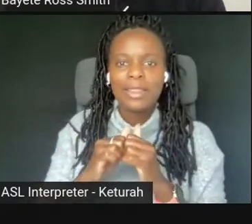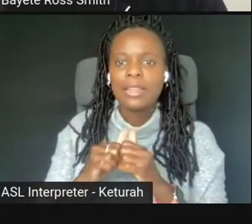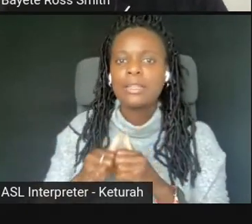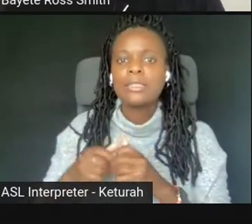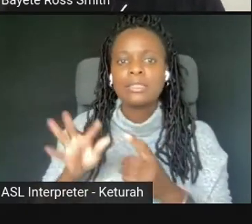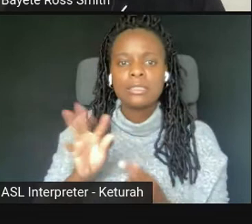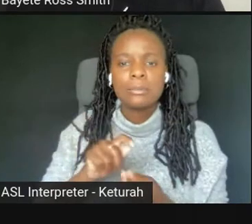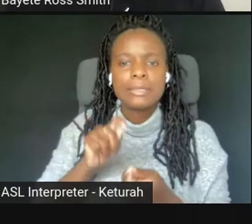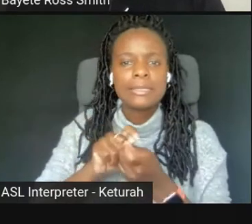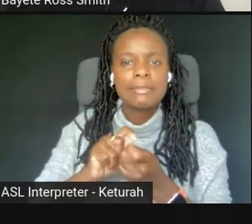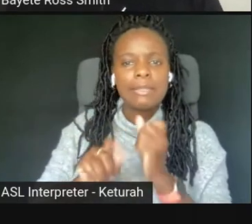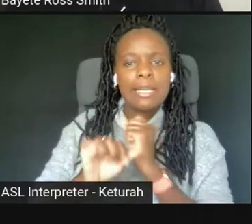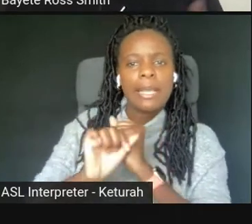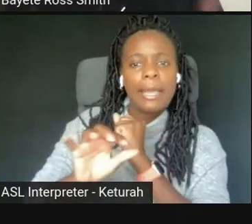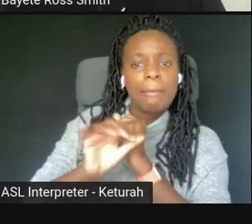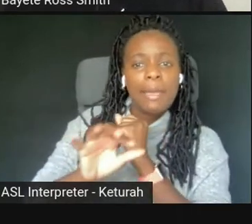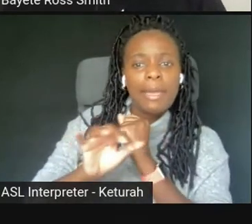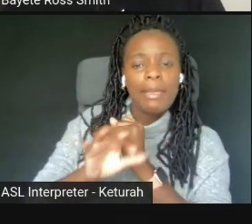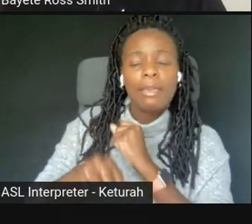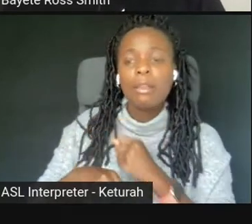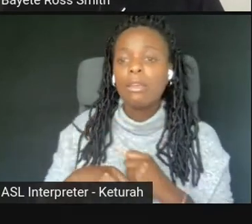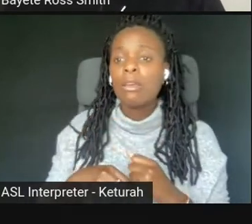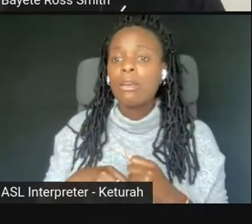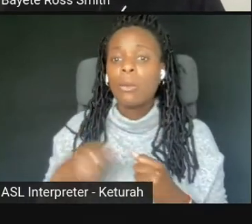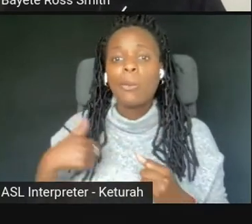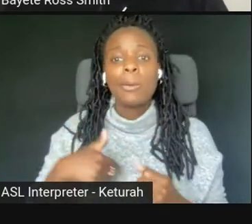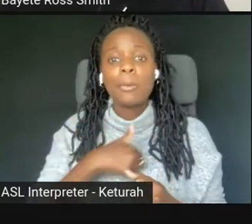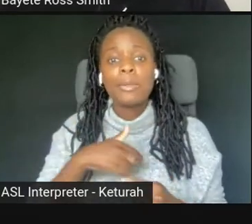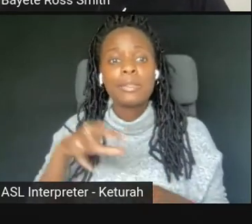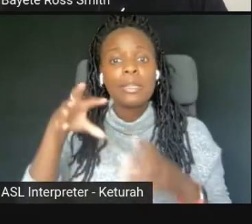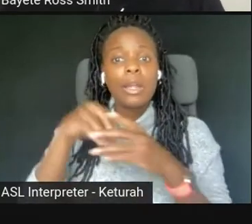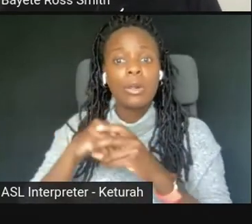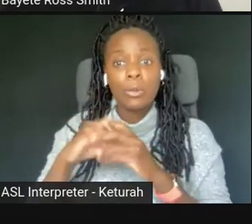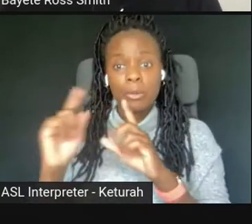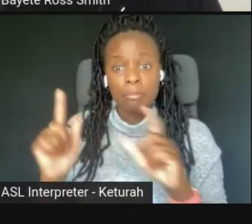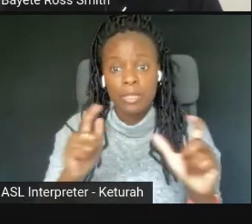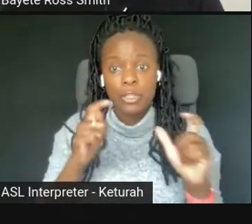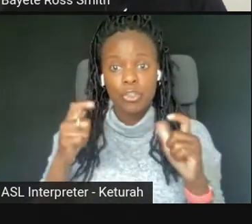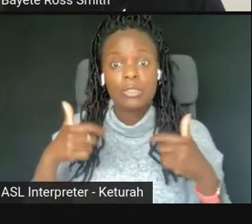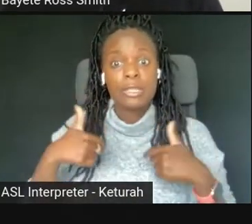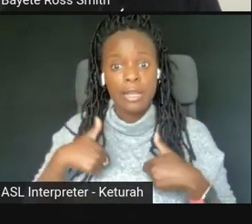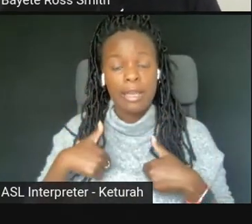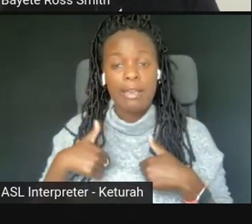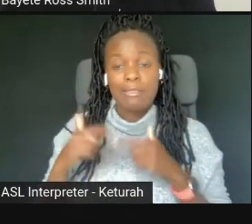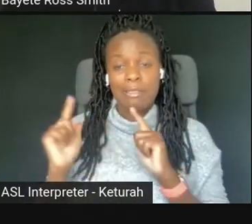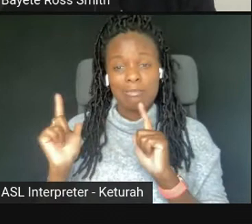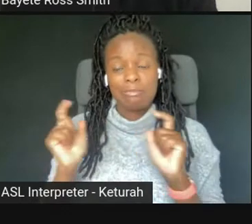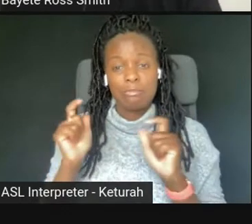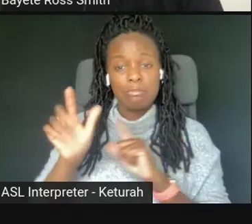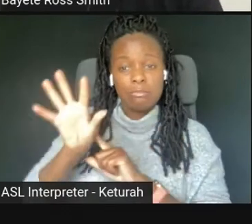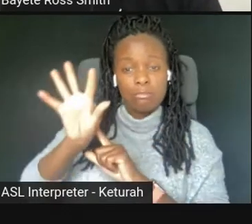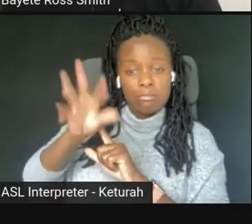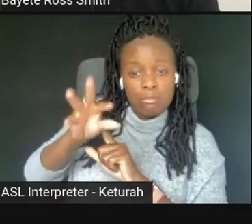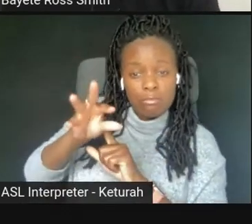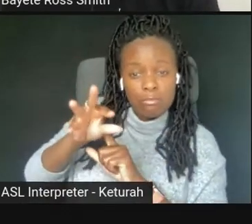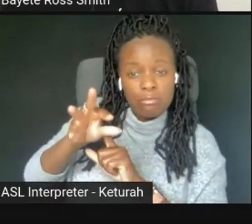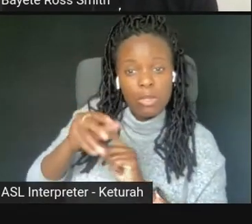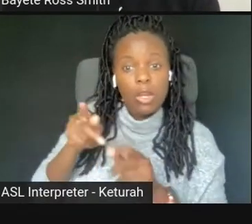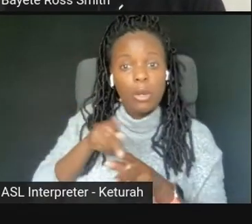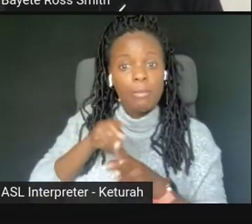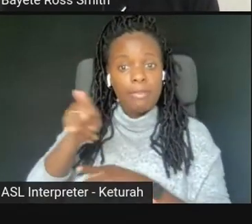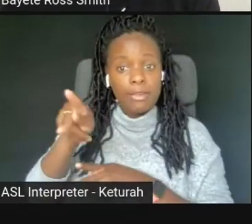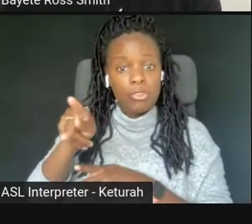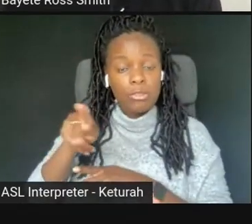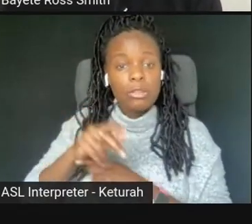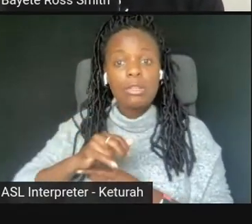which is a campaign in which we not only include images that I've shot professionally and videos I've recorded professionally, but it also